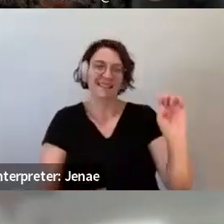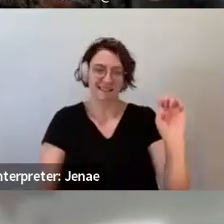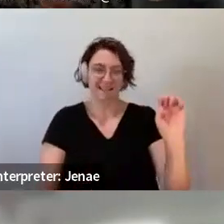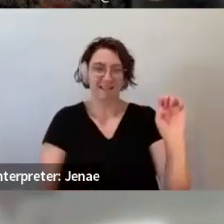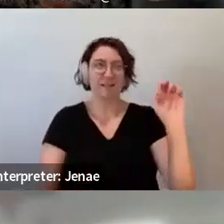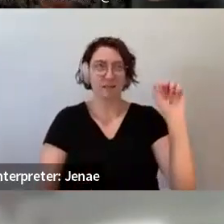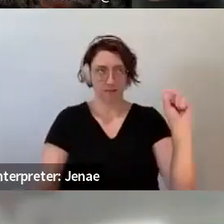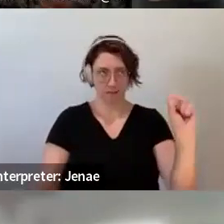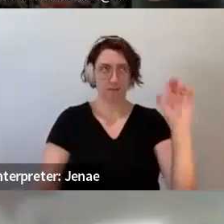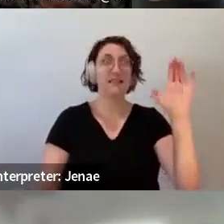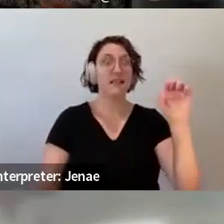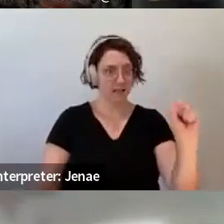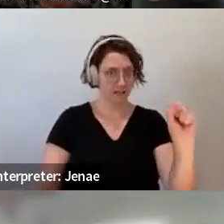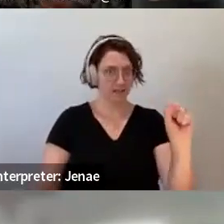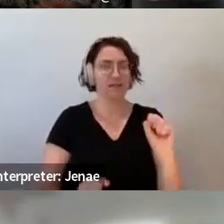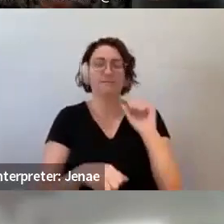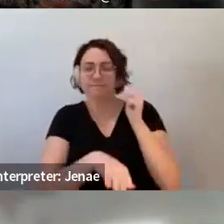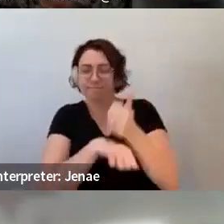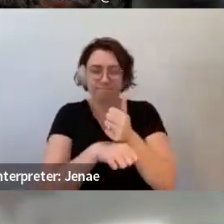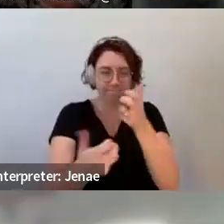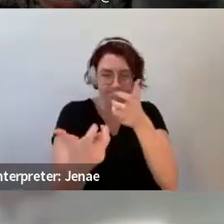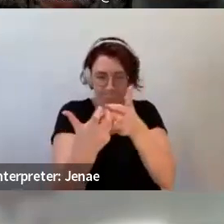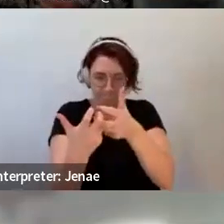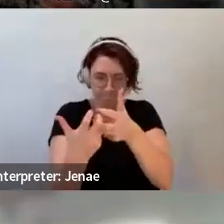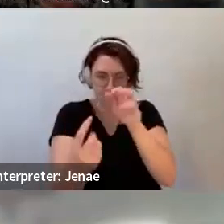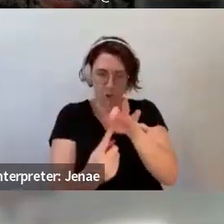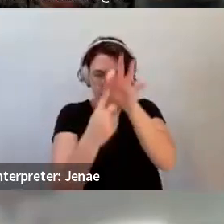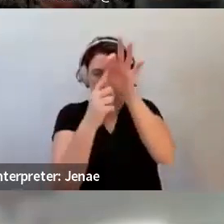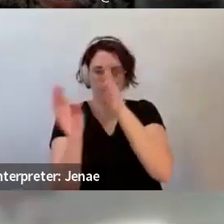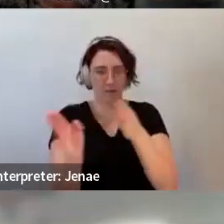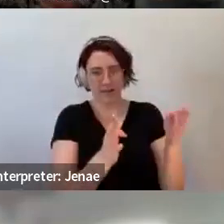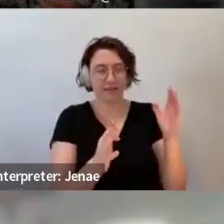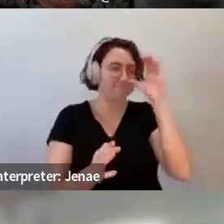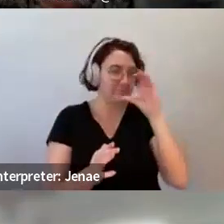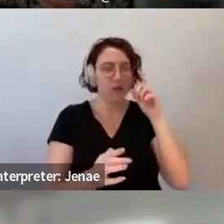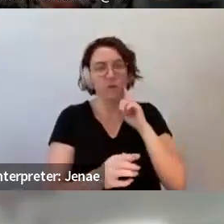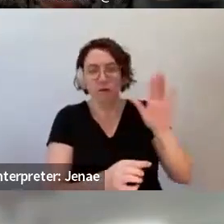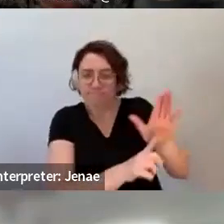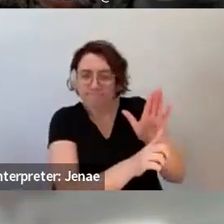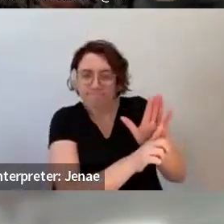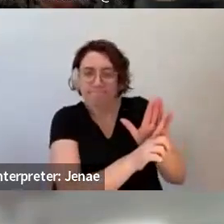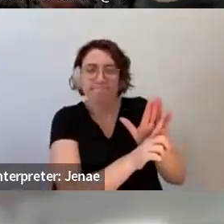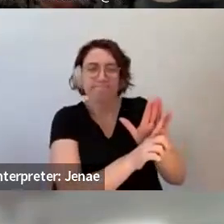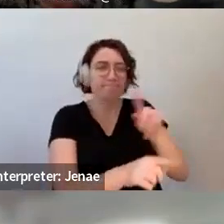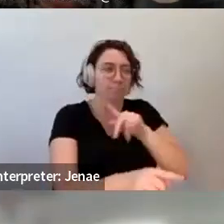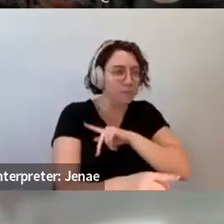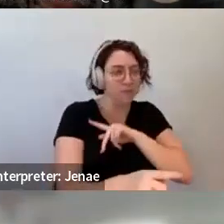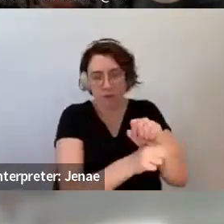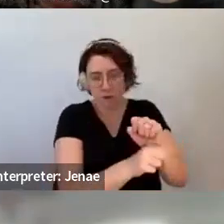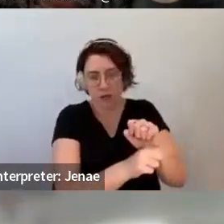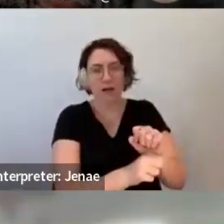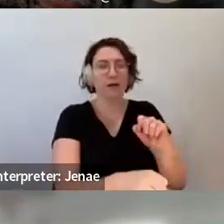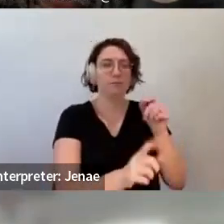a customized plan to look for jobs that they will be satisfied in and meet their career goals. And